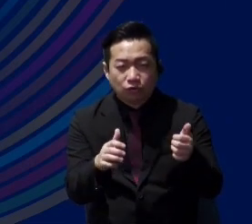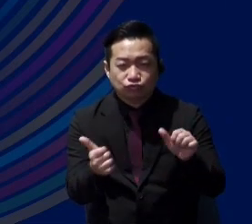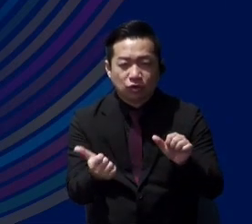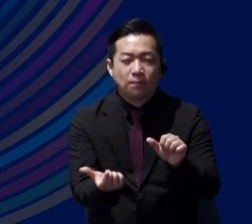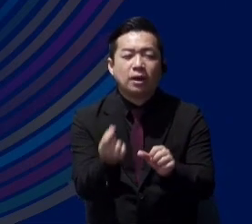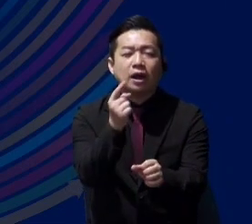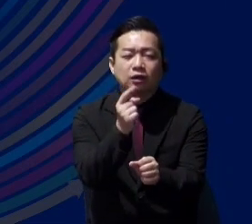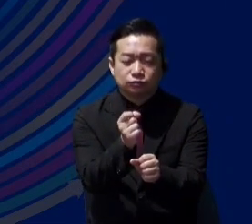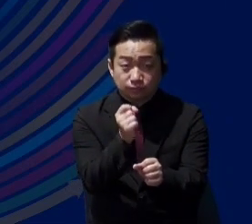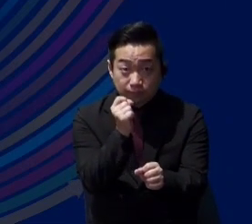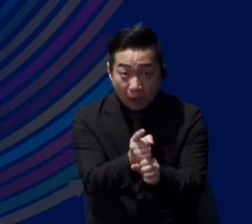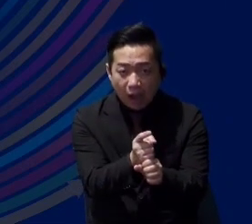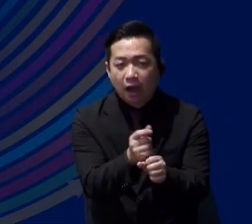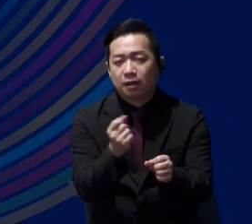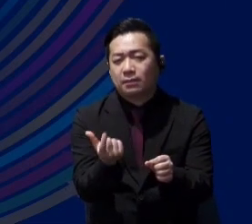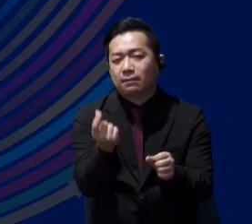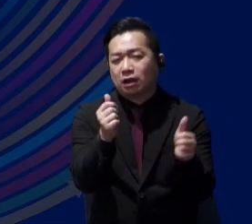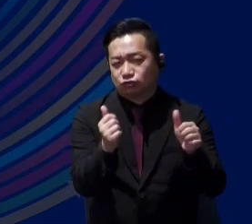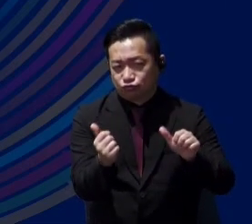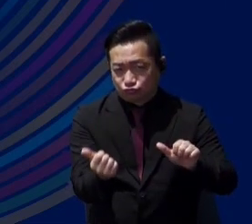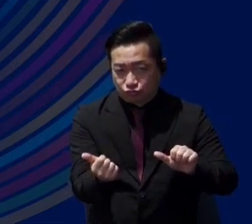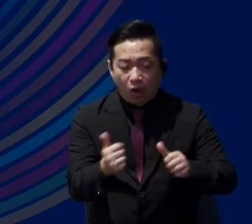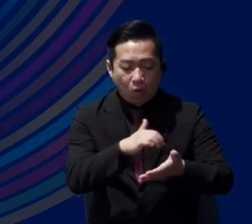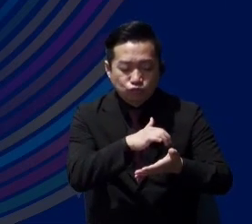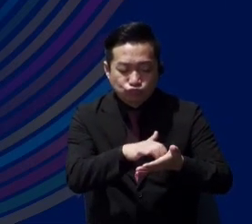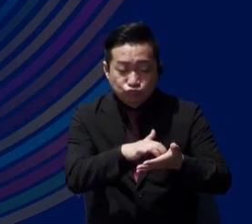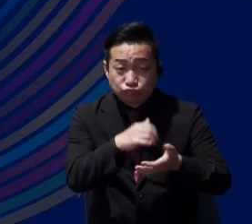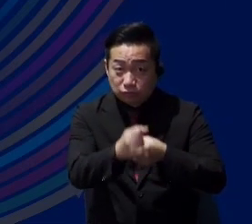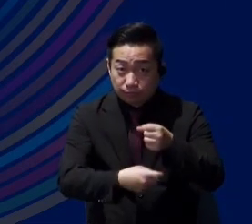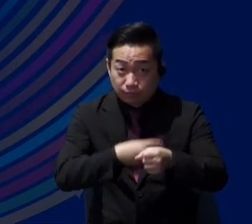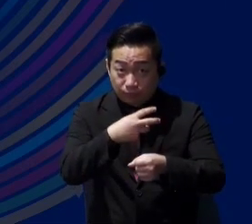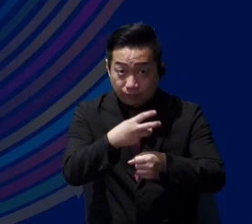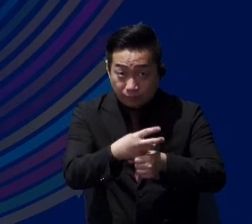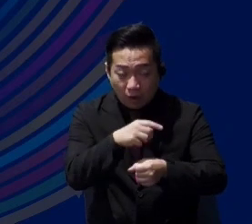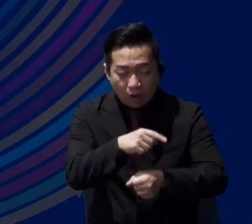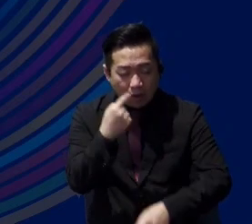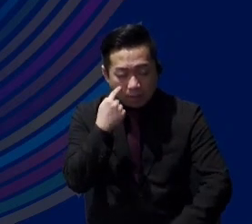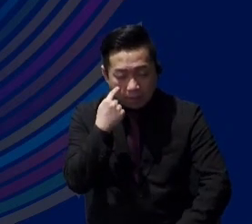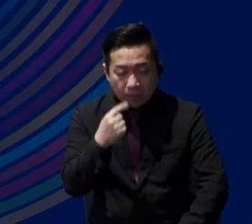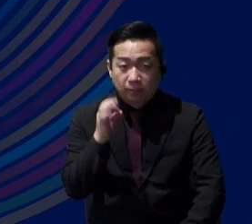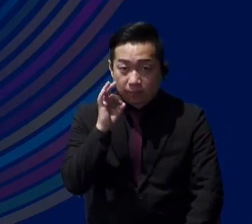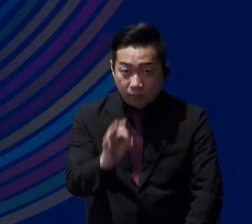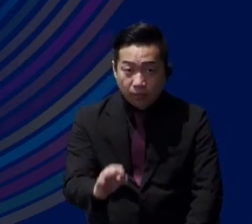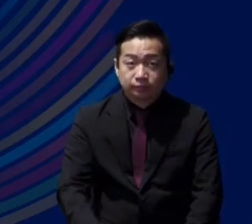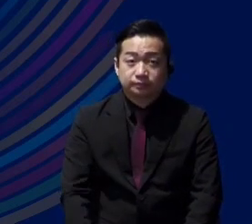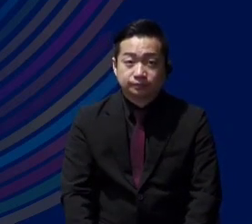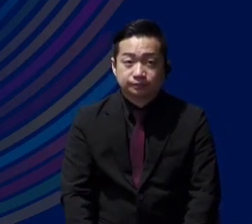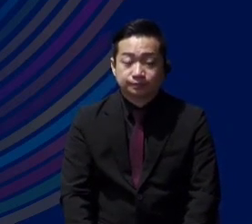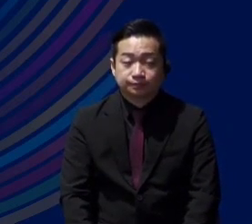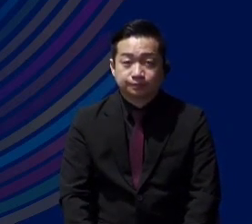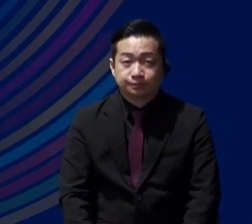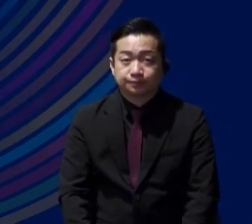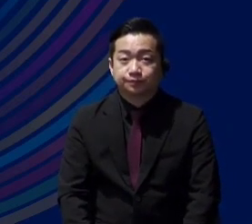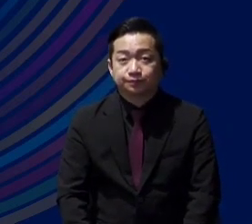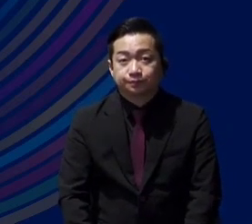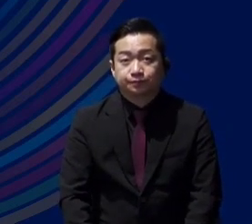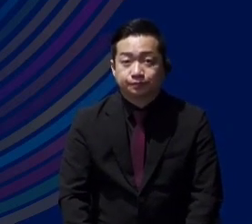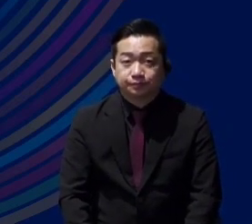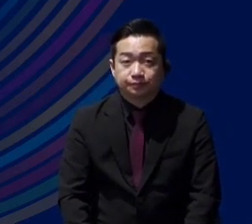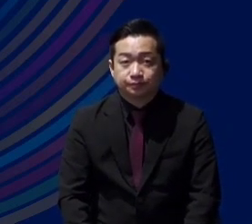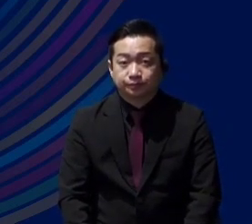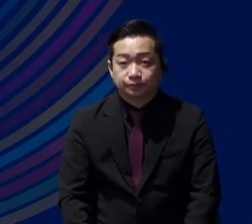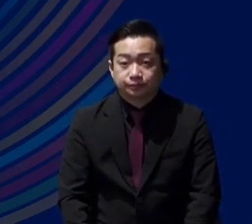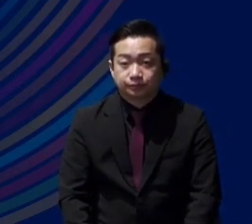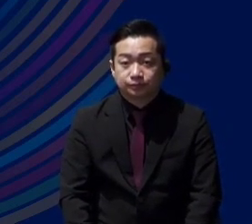In other words, we calculate something with the name of the VLD. VLD is